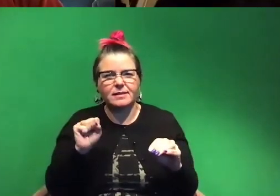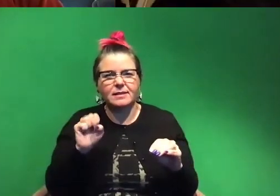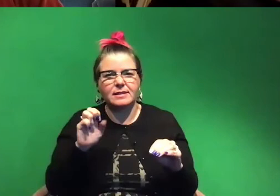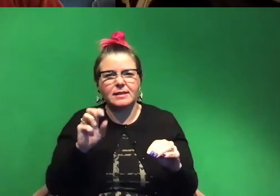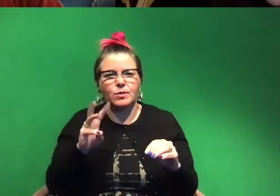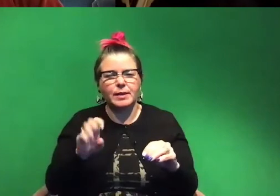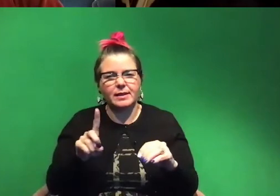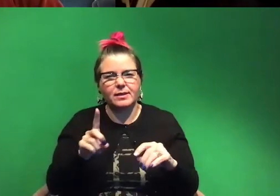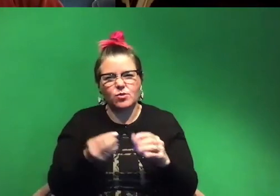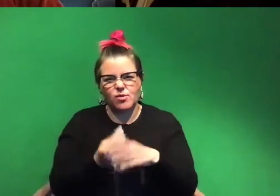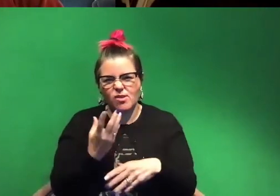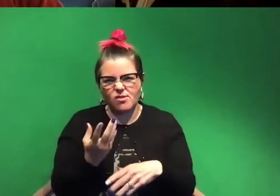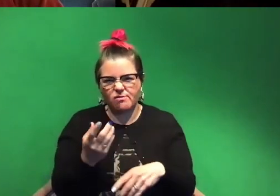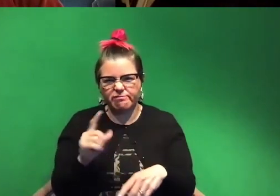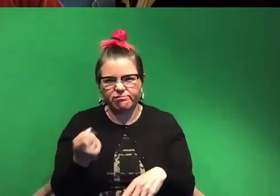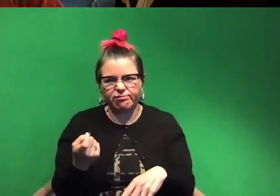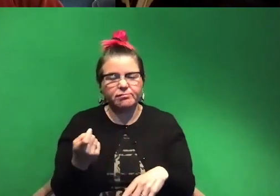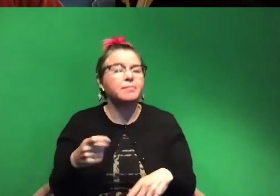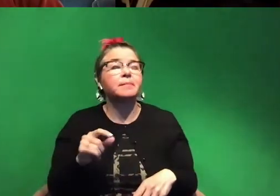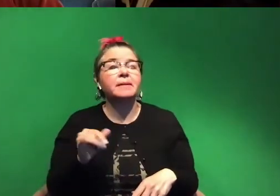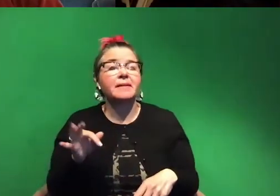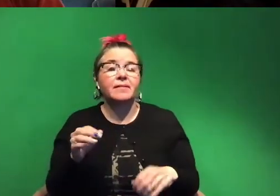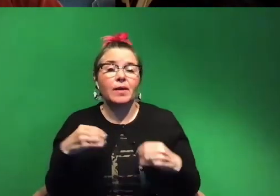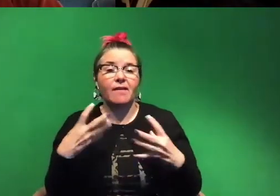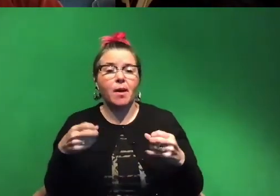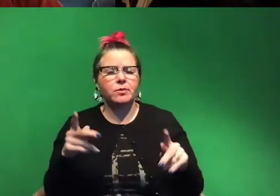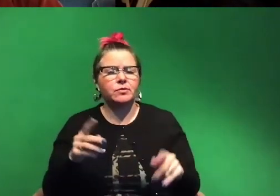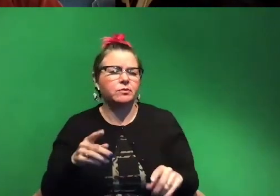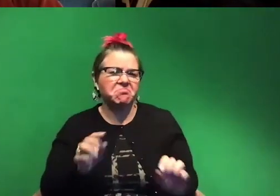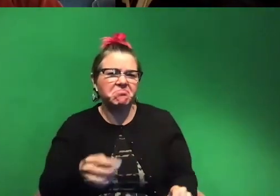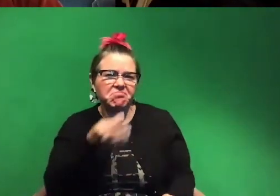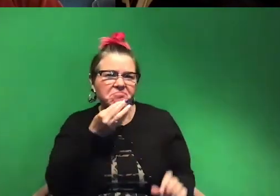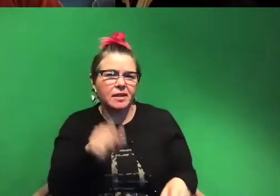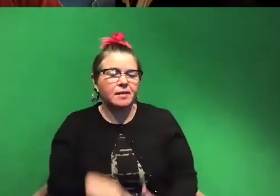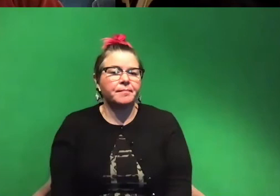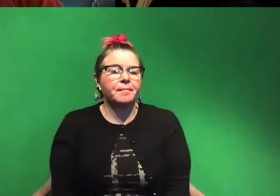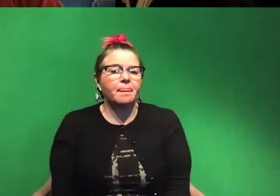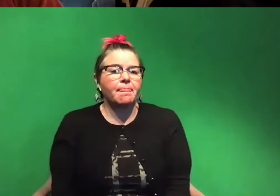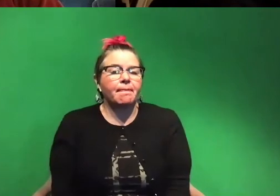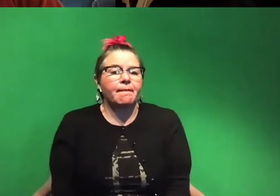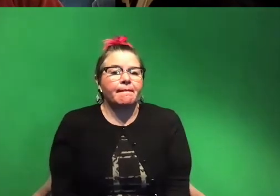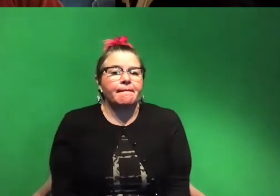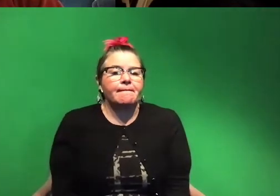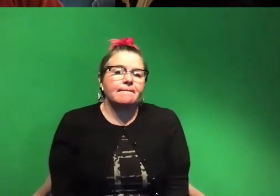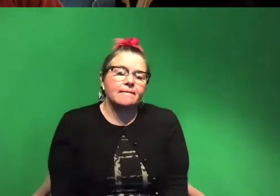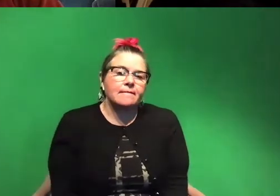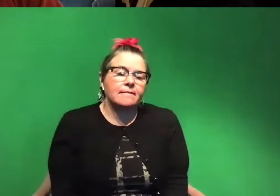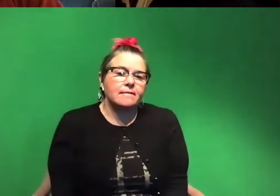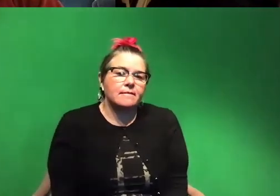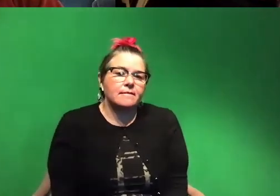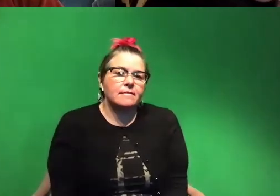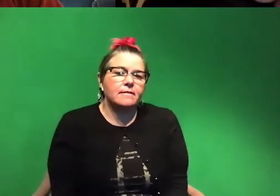of. But if you gave them the opportunity, I'm sure they could. let's see. So, okay, we have